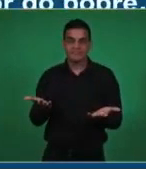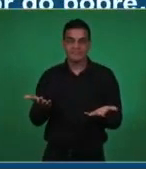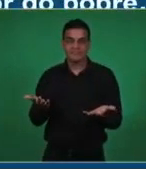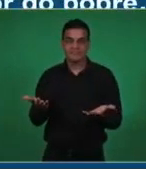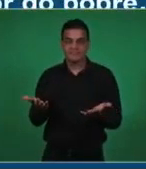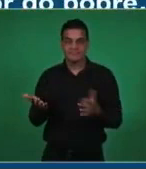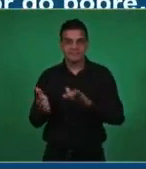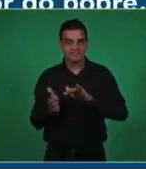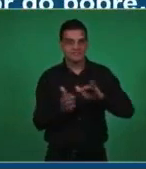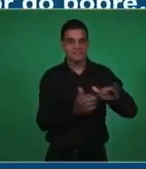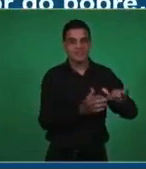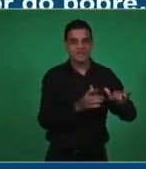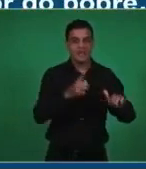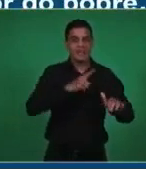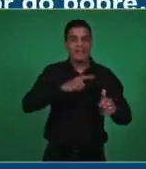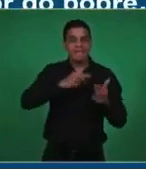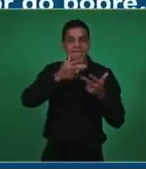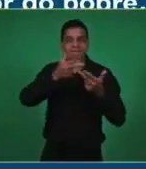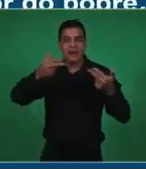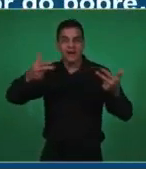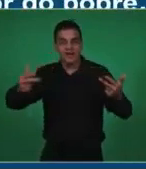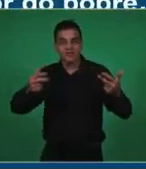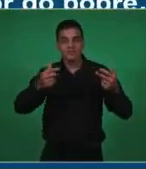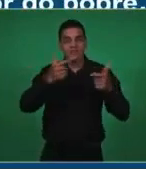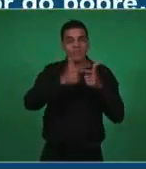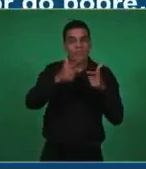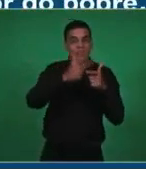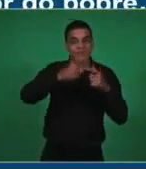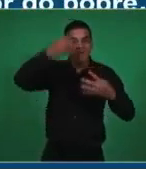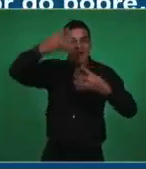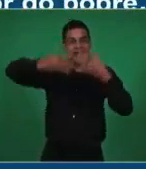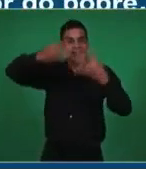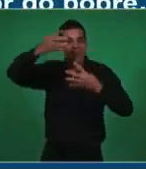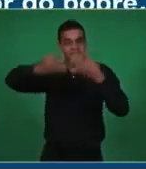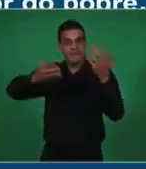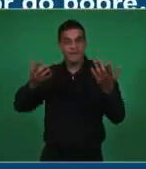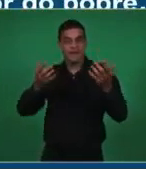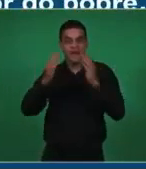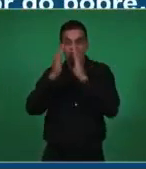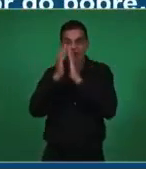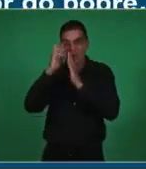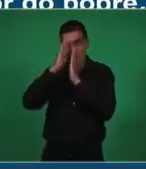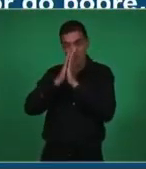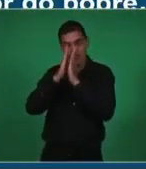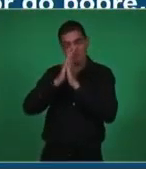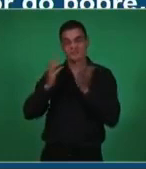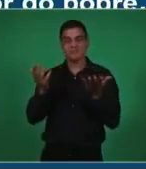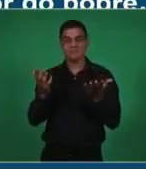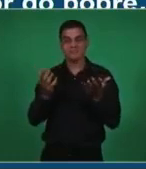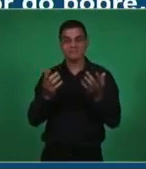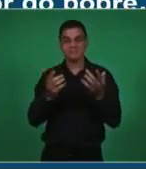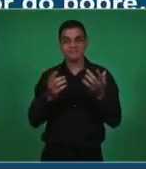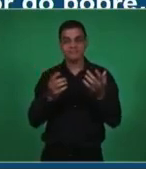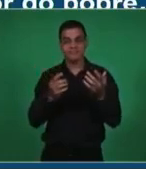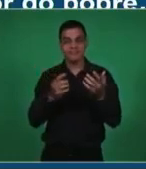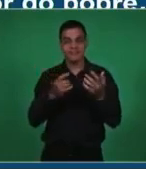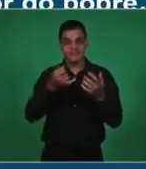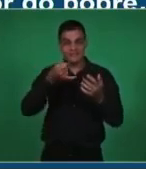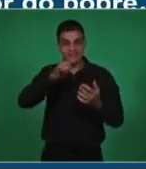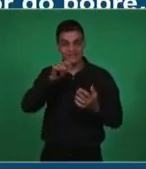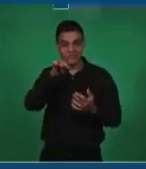The obstacles are many in the prayer, but here are, if you need a deliverance from the Lord this afternoon here,